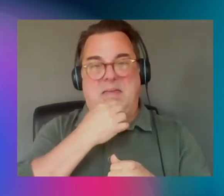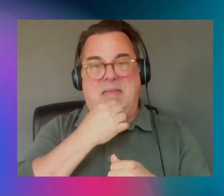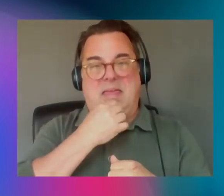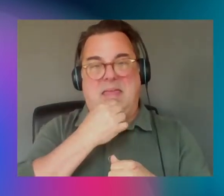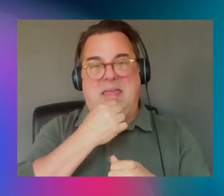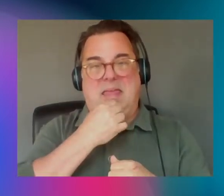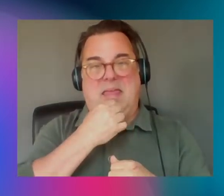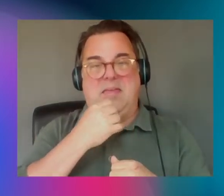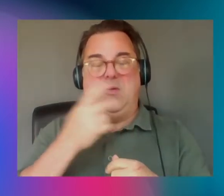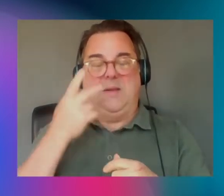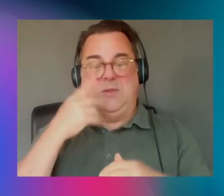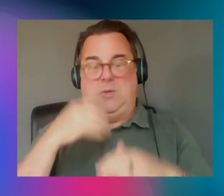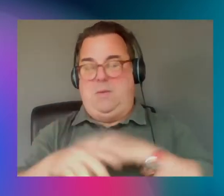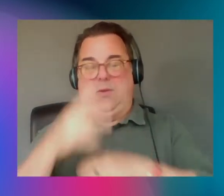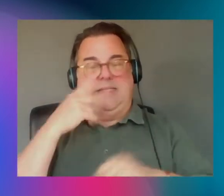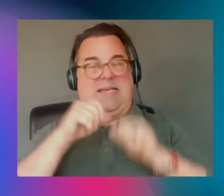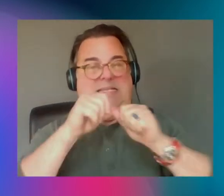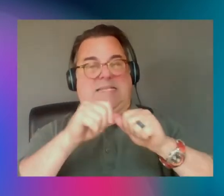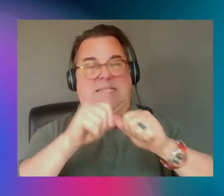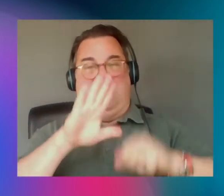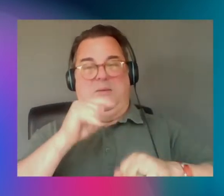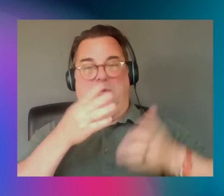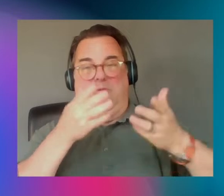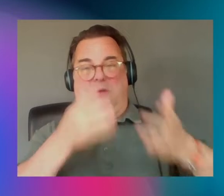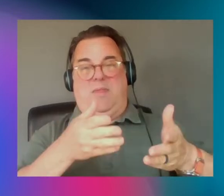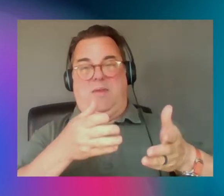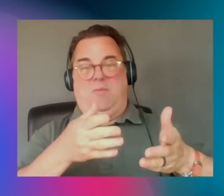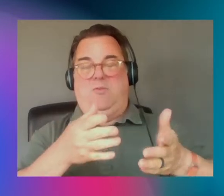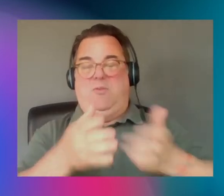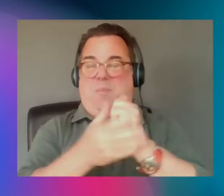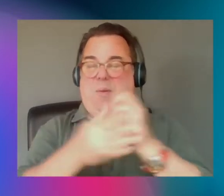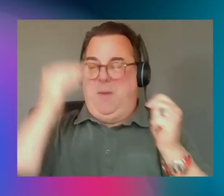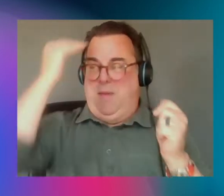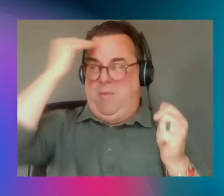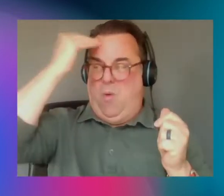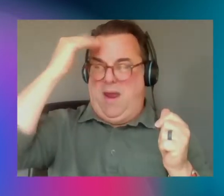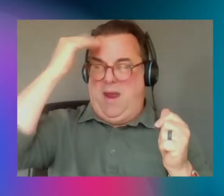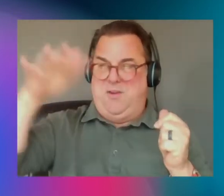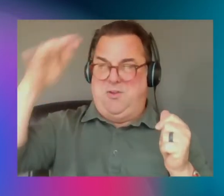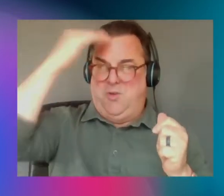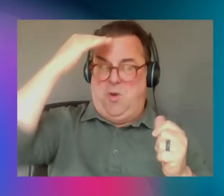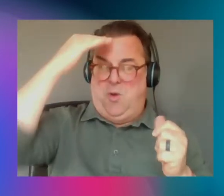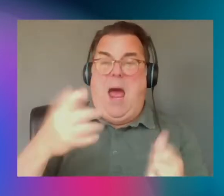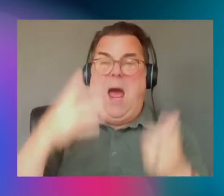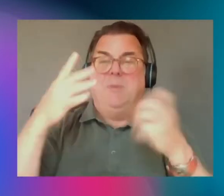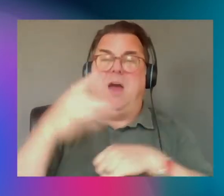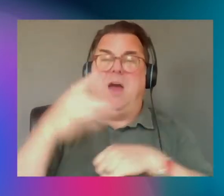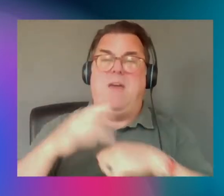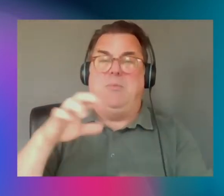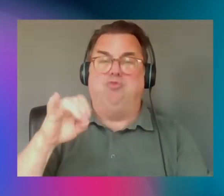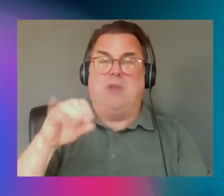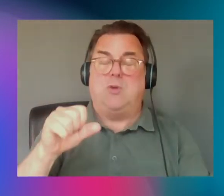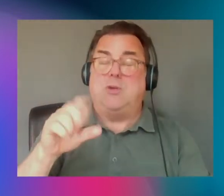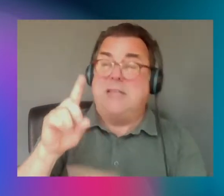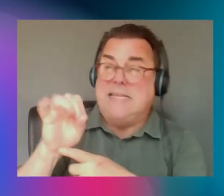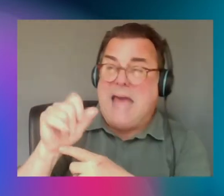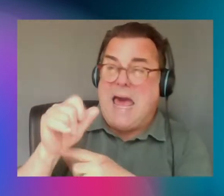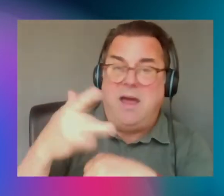sustainability booth. And mostly we're trying to just bring awareness to this community of the amount of resources, especially data, that are available